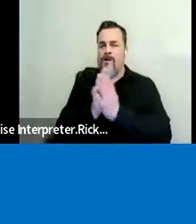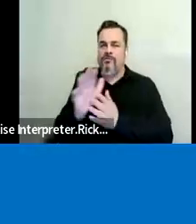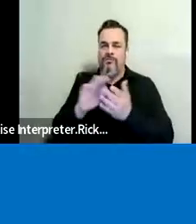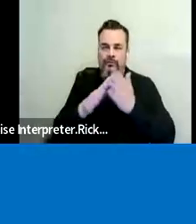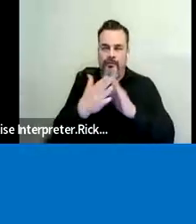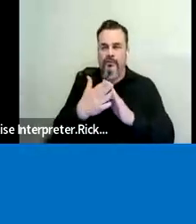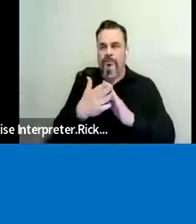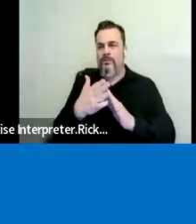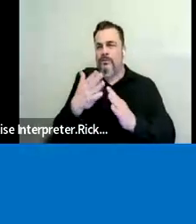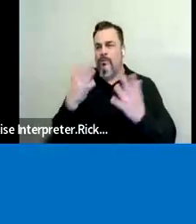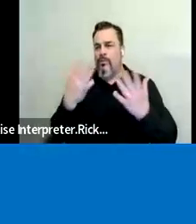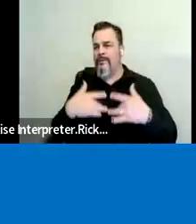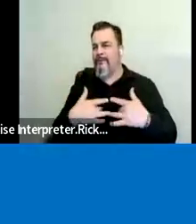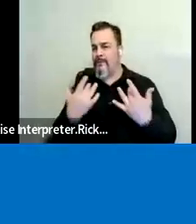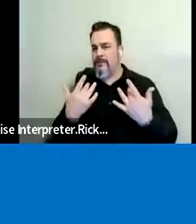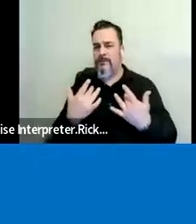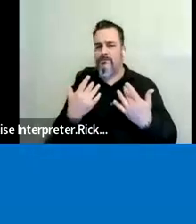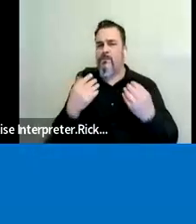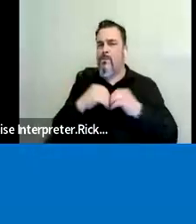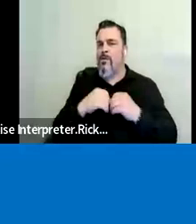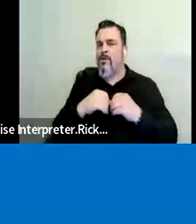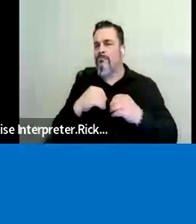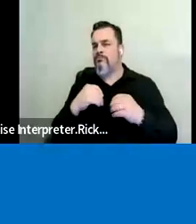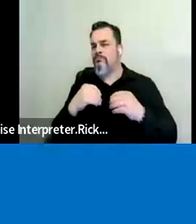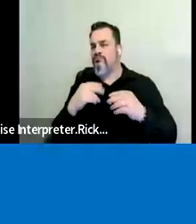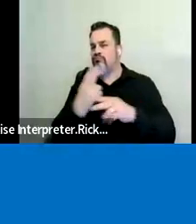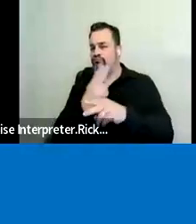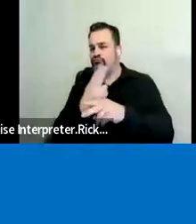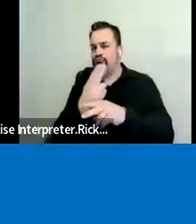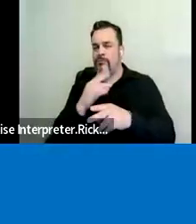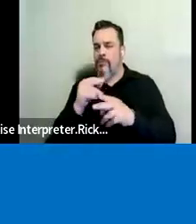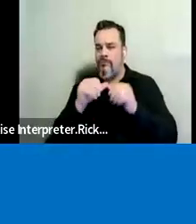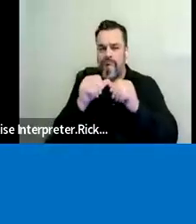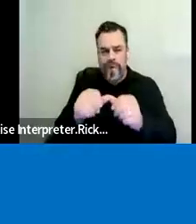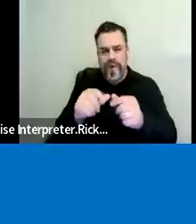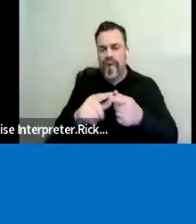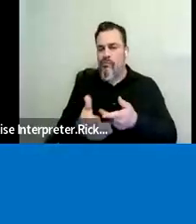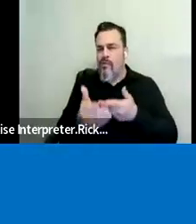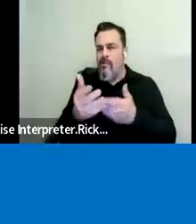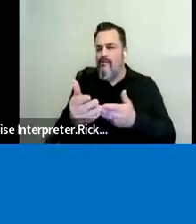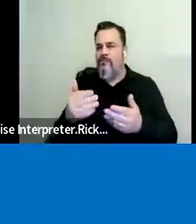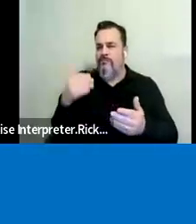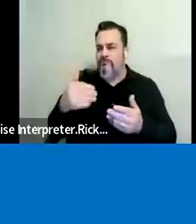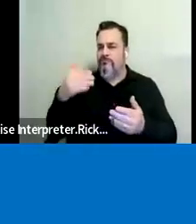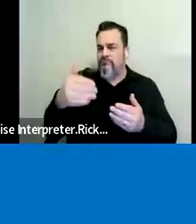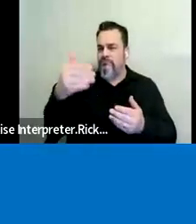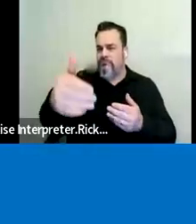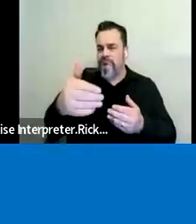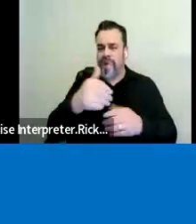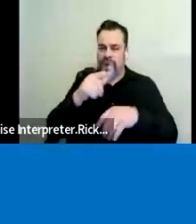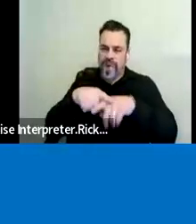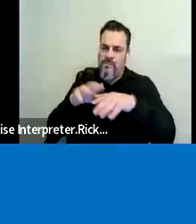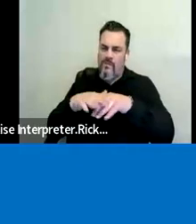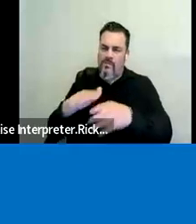community, at what events it's most useful, and then just continue to offer it on a consistent basis, depending on your